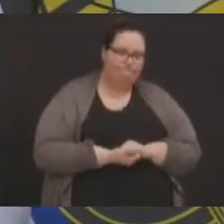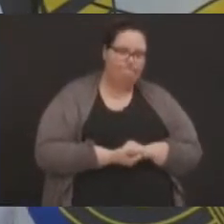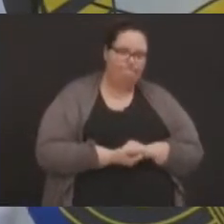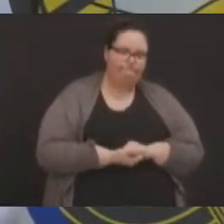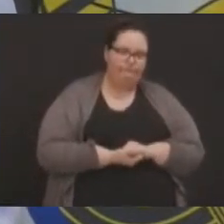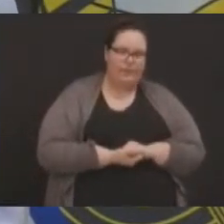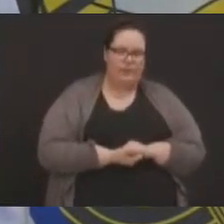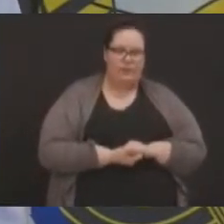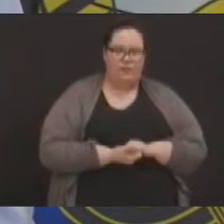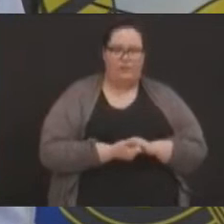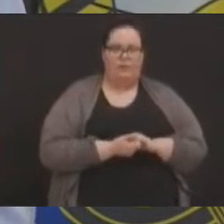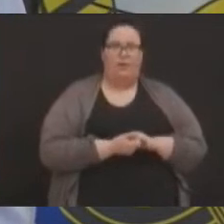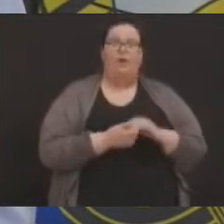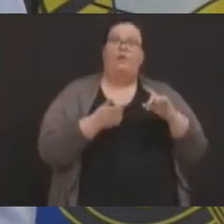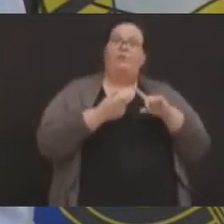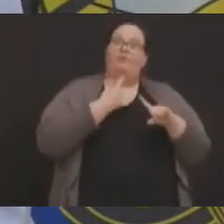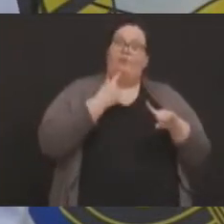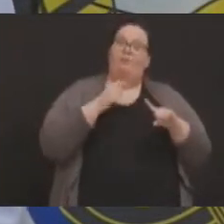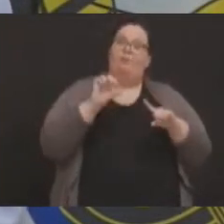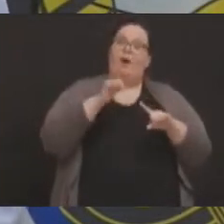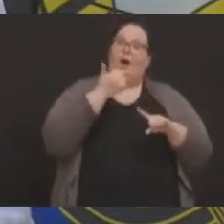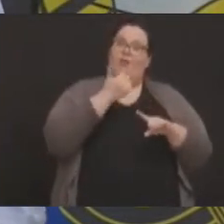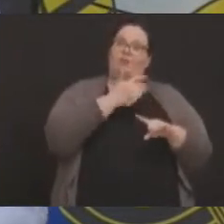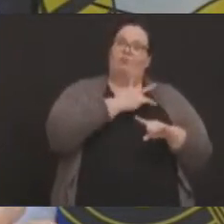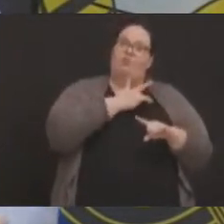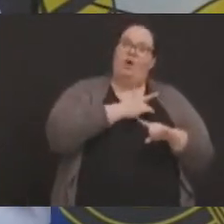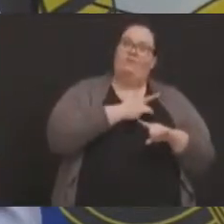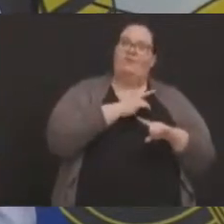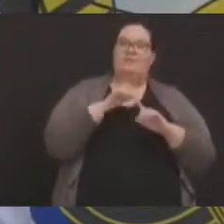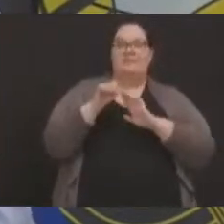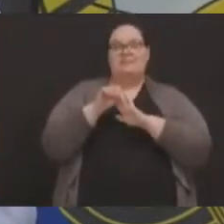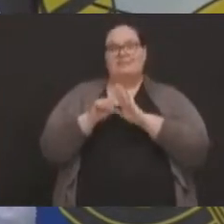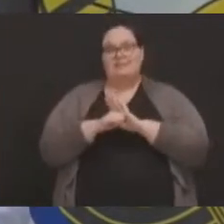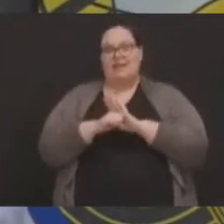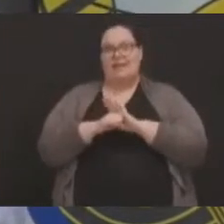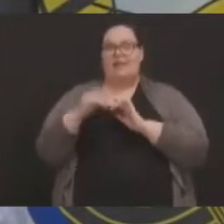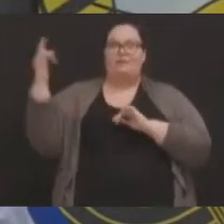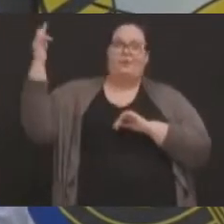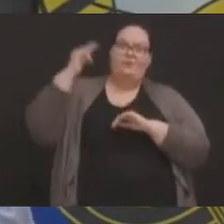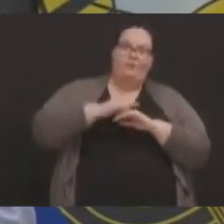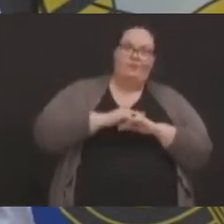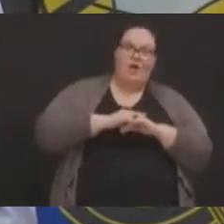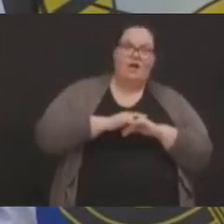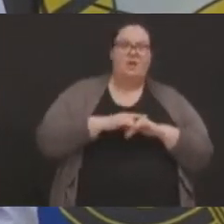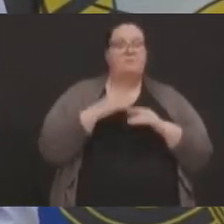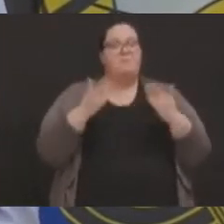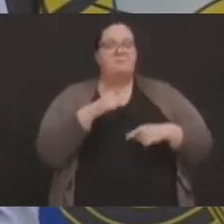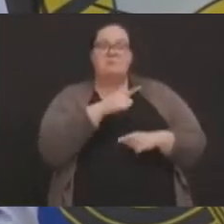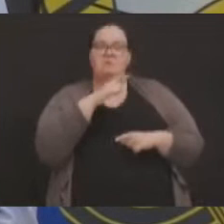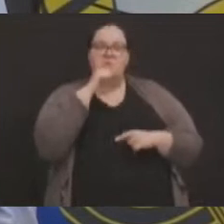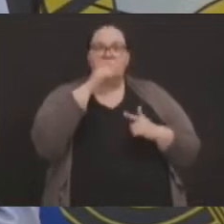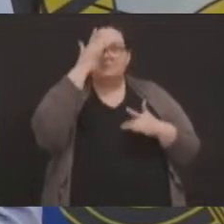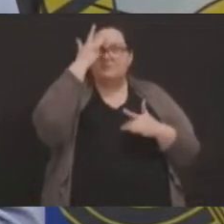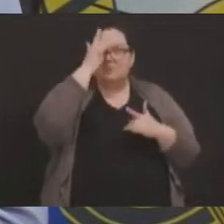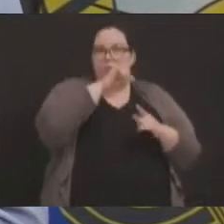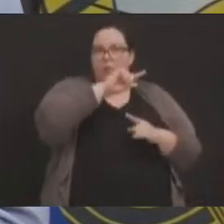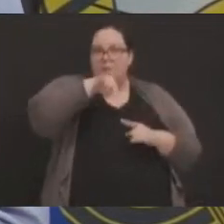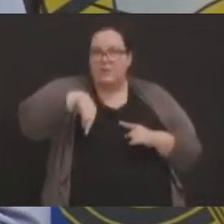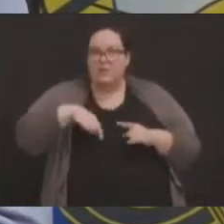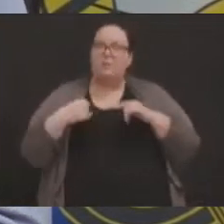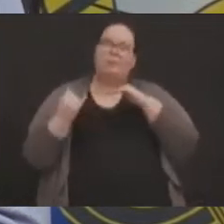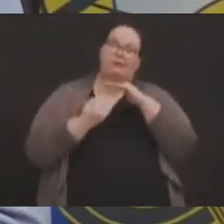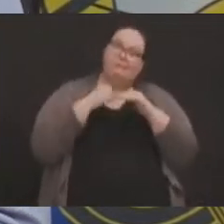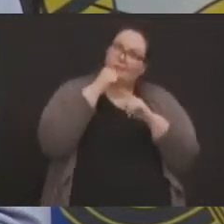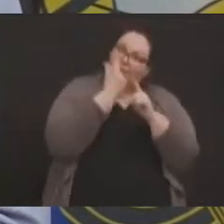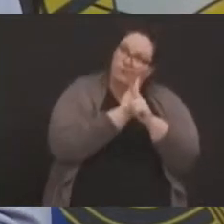self-isolate appropriately and safely, unbeknownst to them. And unbeknownst to them, they may asymptomatically transmit to their household members,